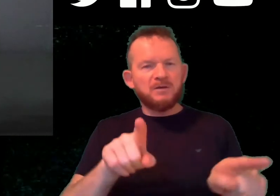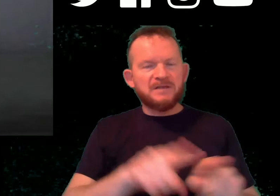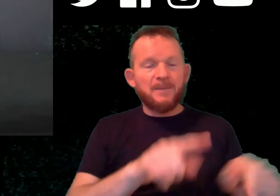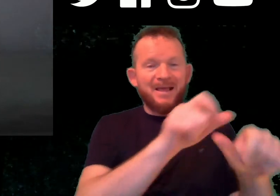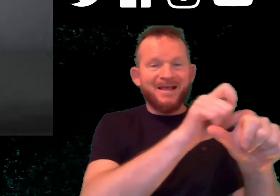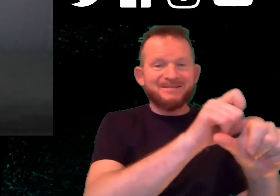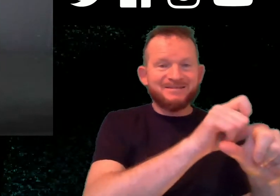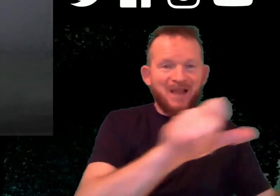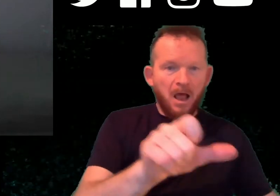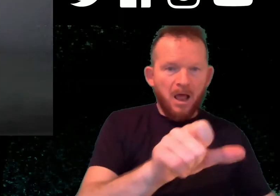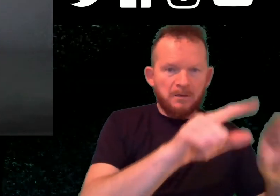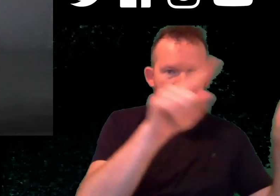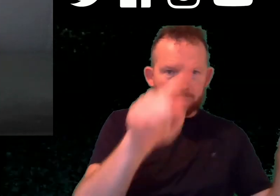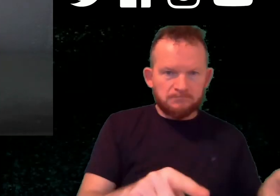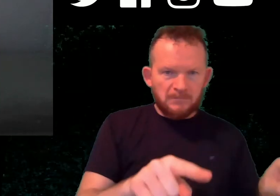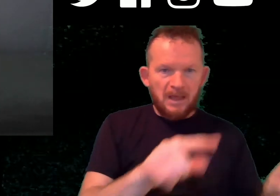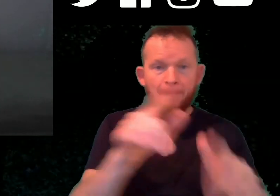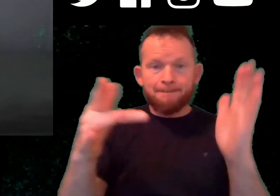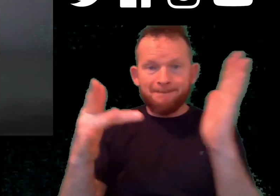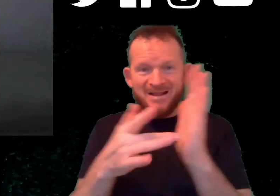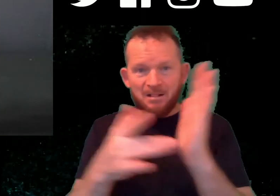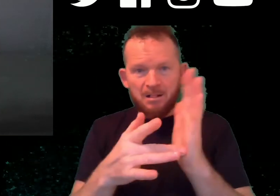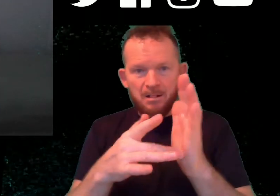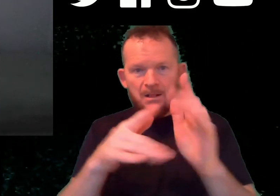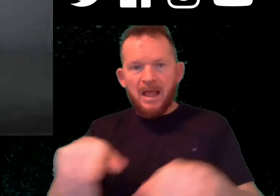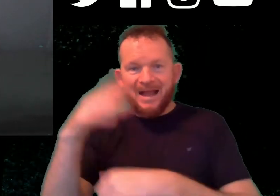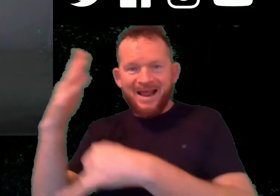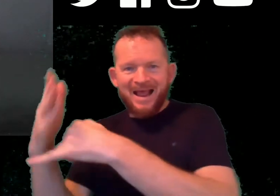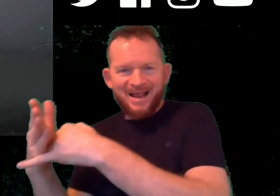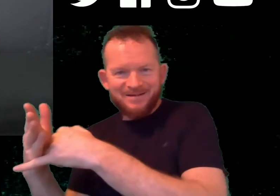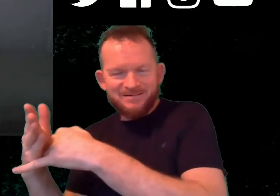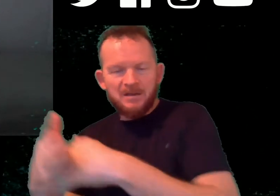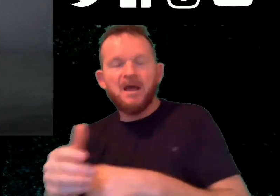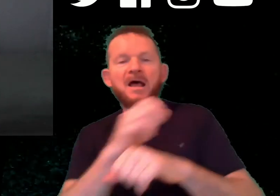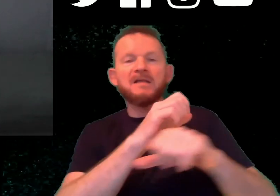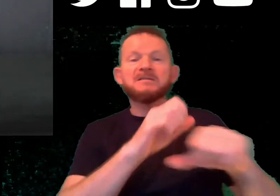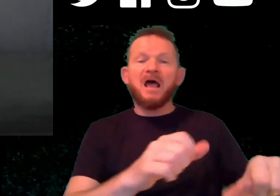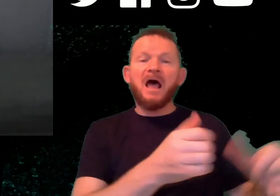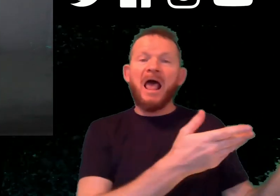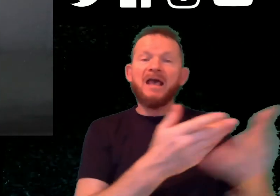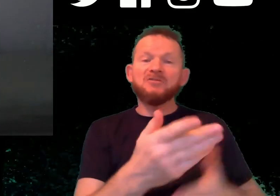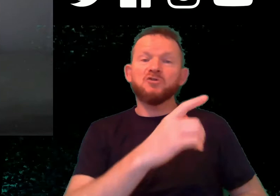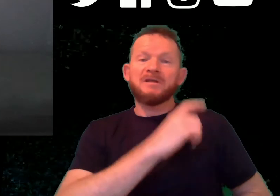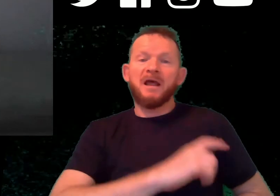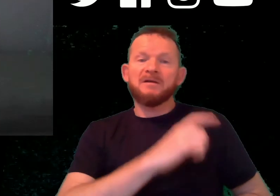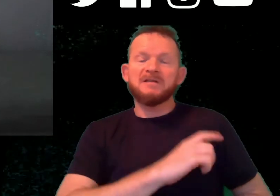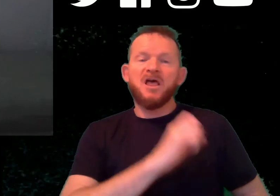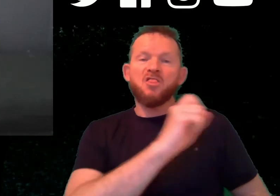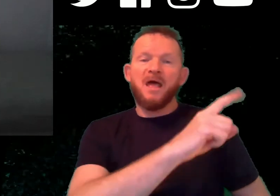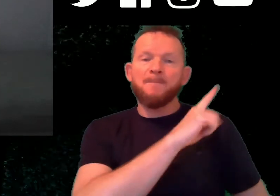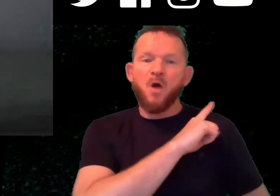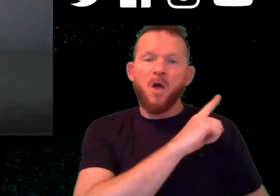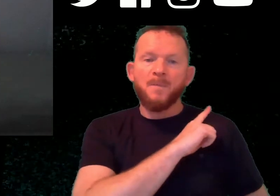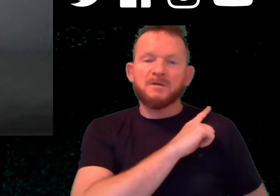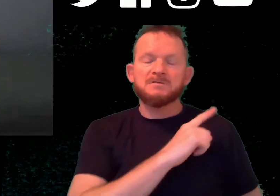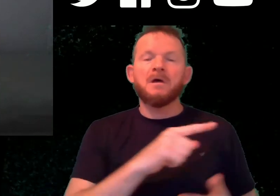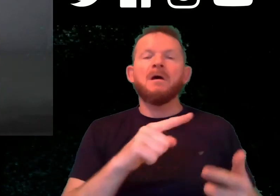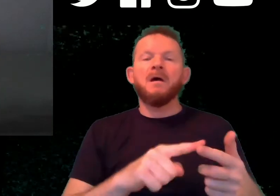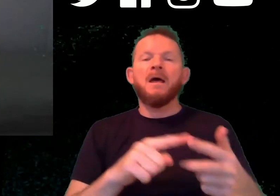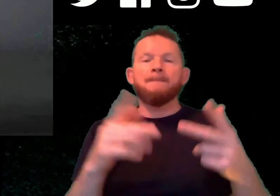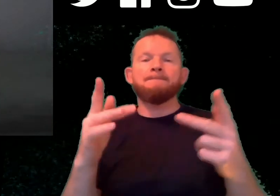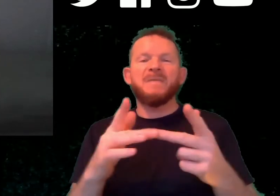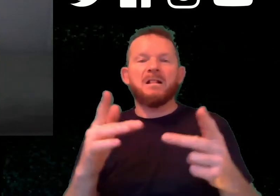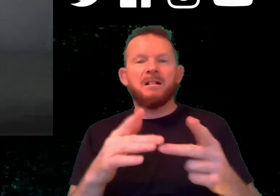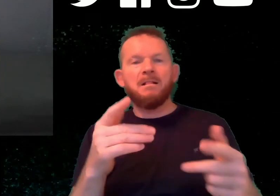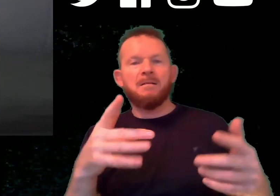same structure of a start, a middle, and an end. The start should be an introduction to the characters, what their purpose is, then the middle where